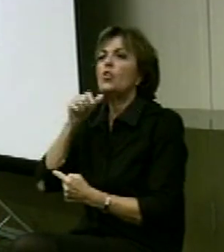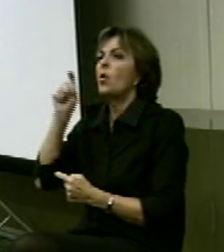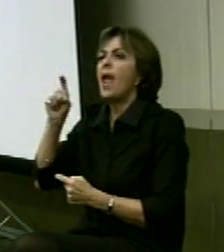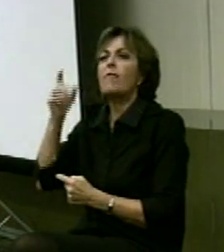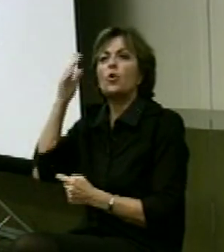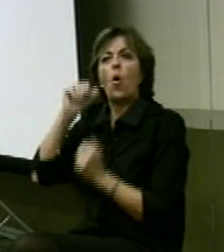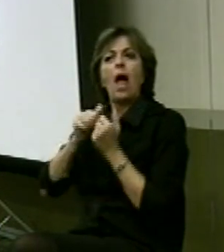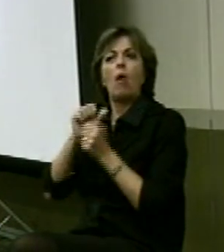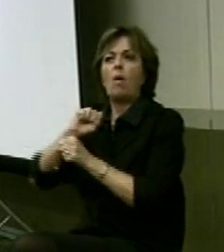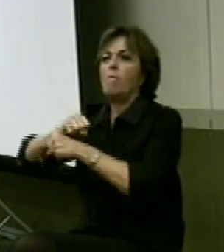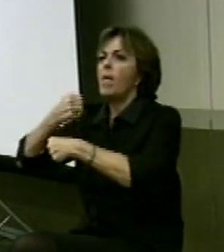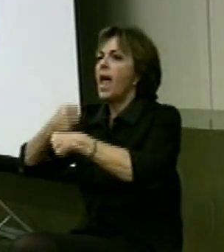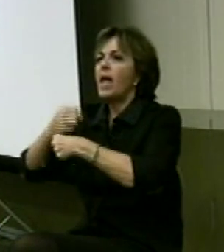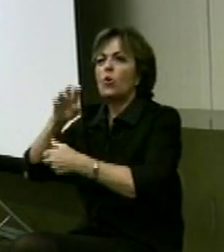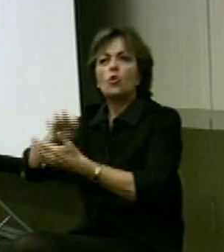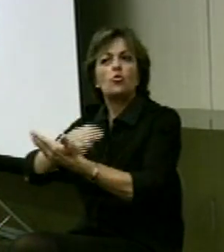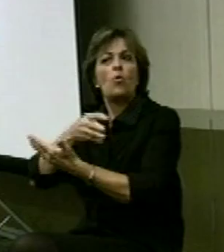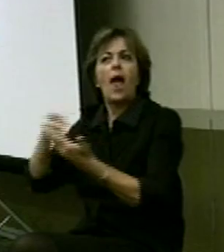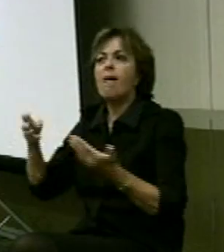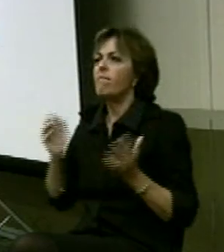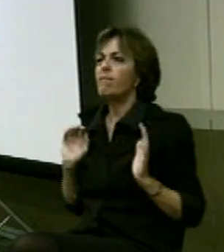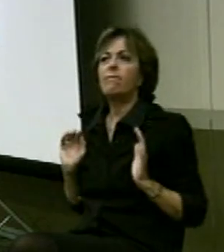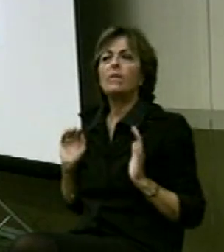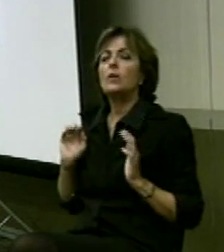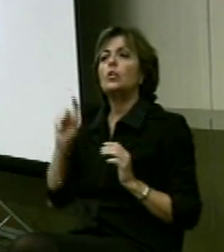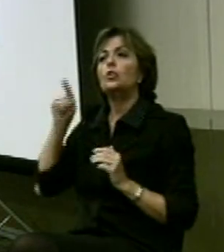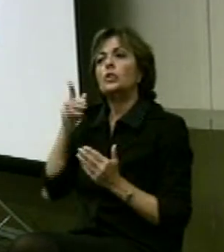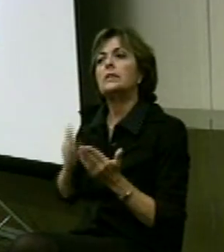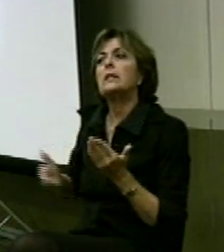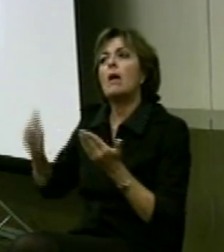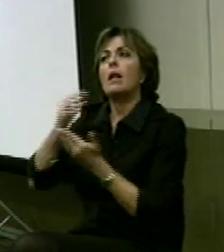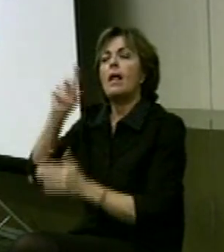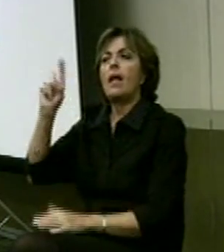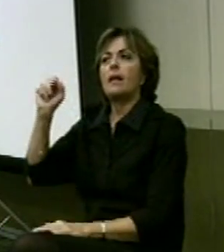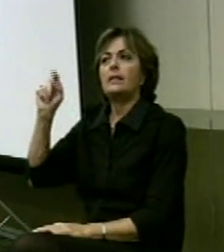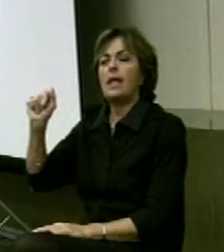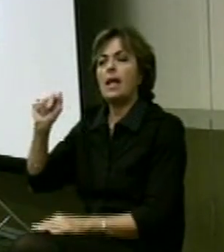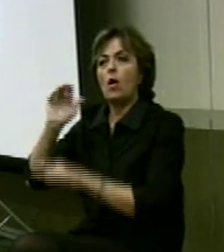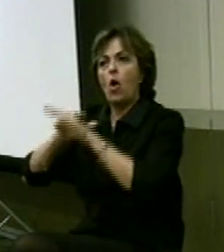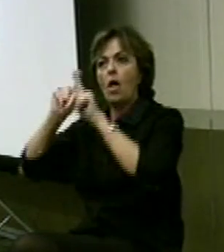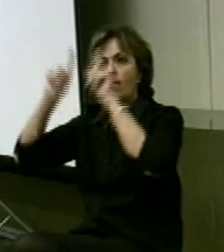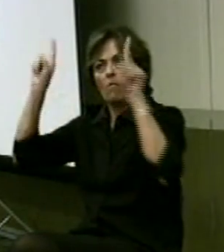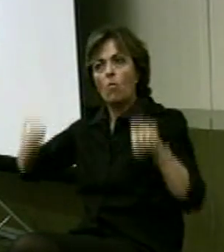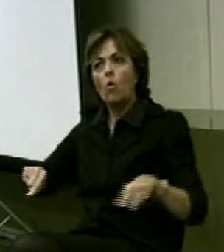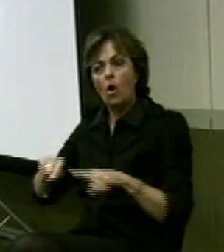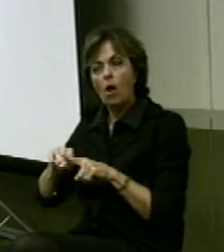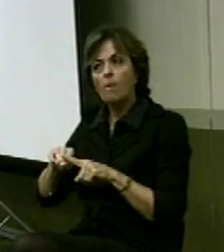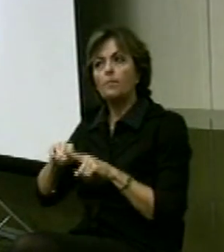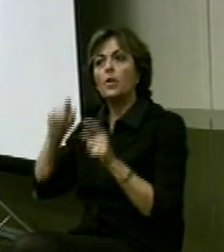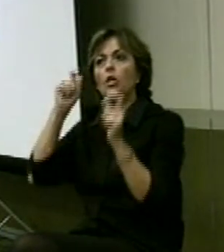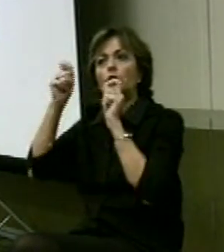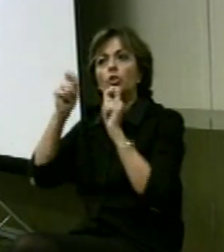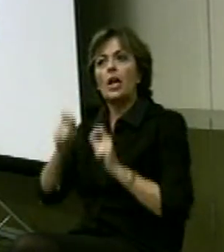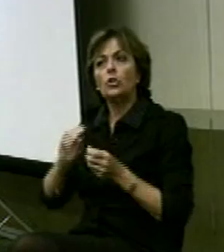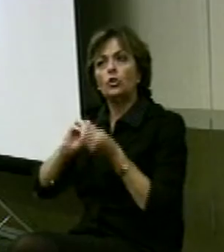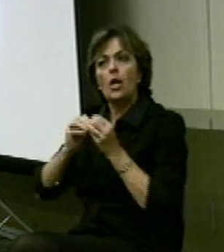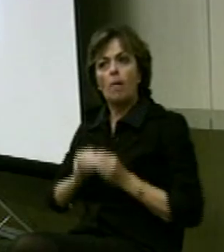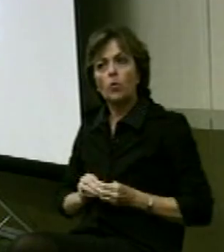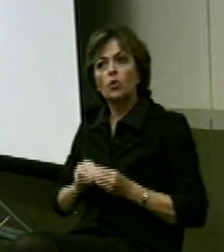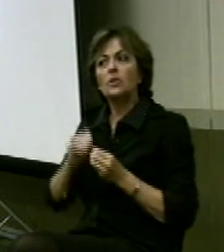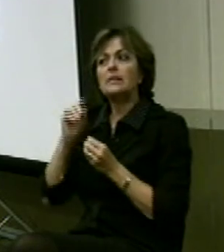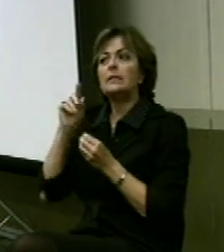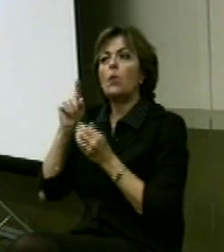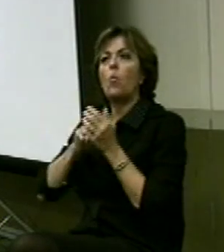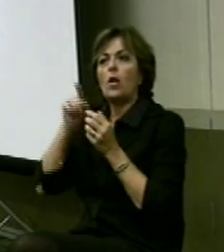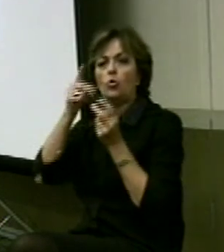to know how to make the graphs. All you need to be able to do is collect the data on the form, change the